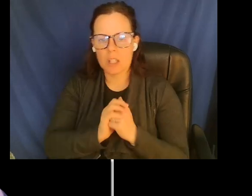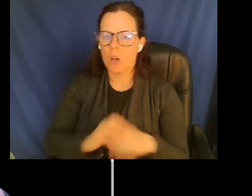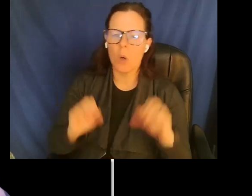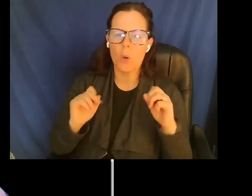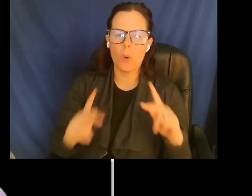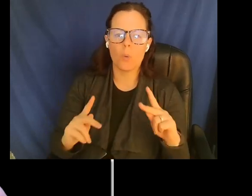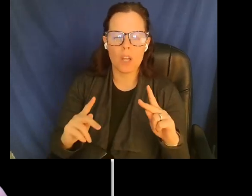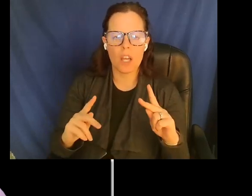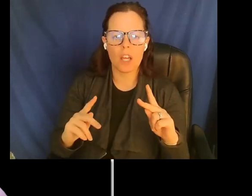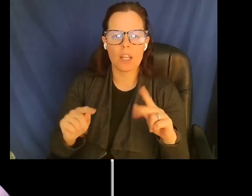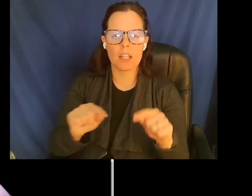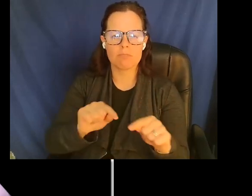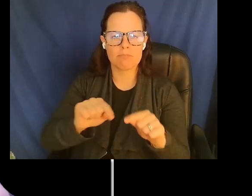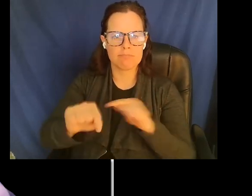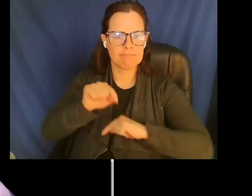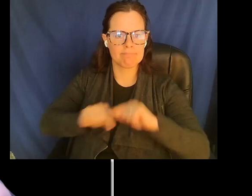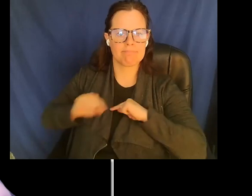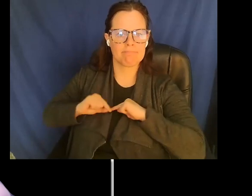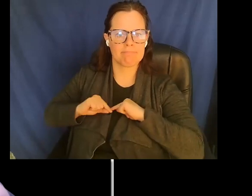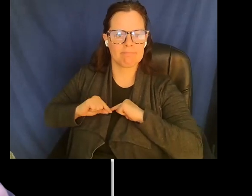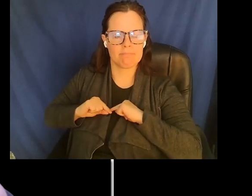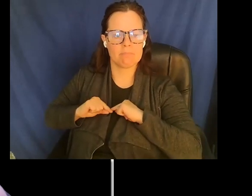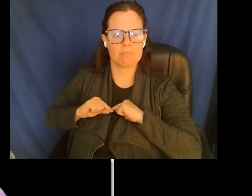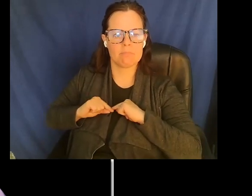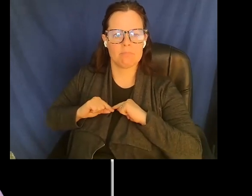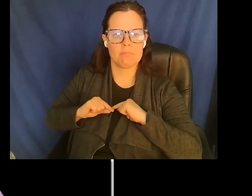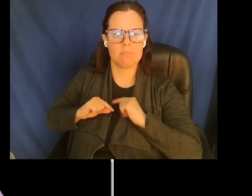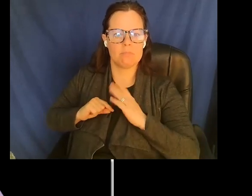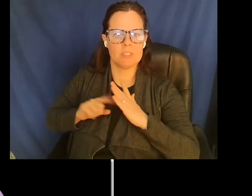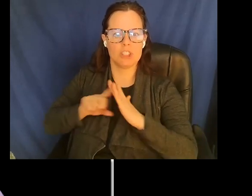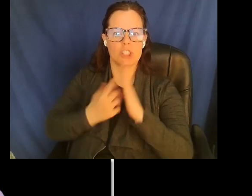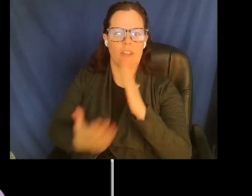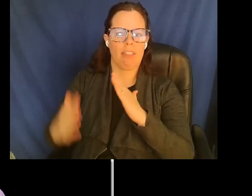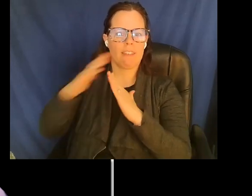Okay, well, let me go back and to the top then, I guess.